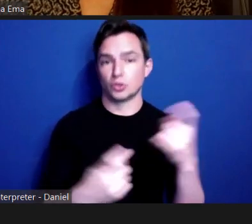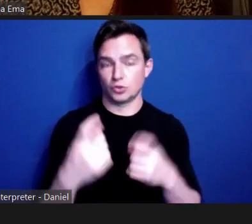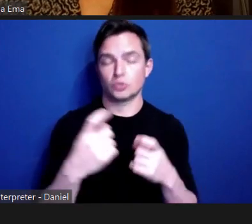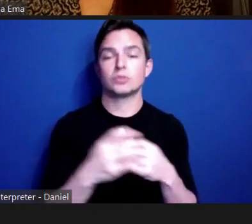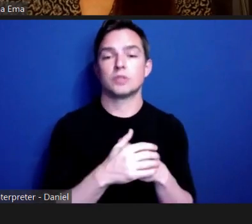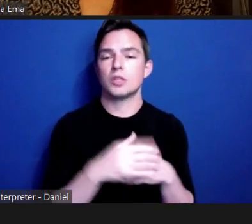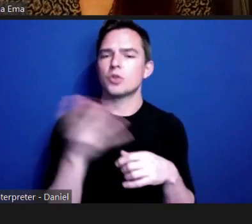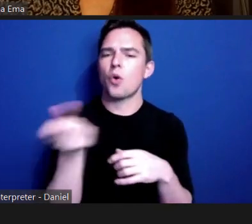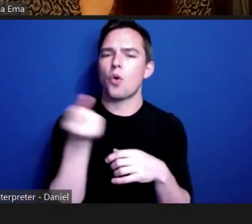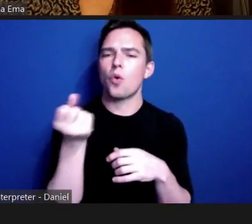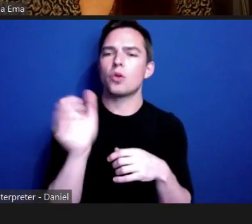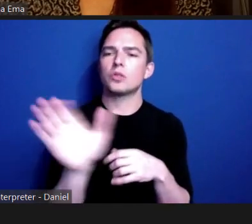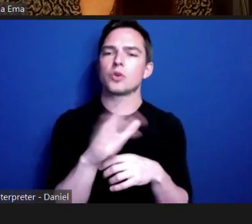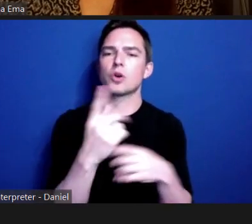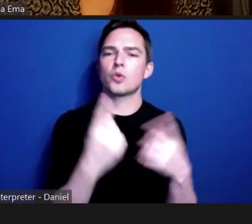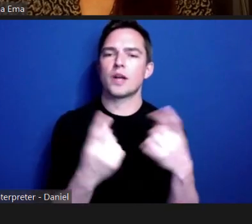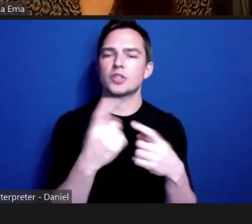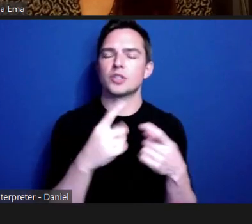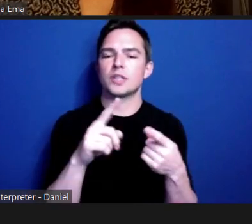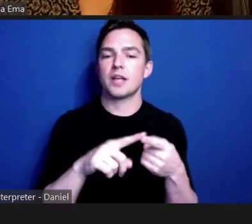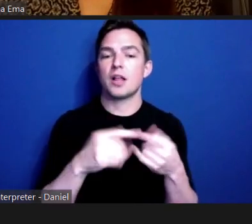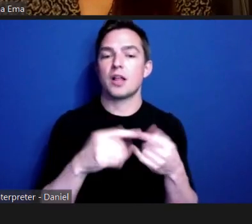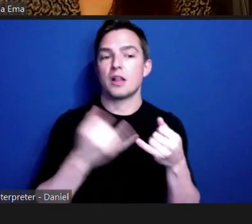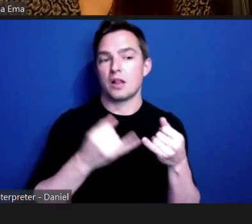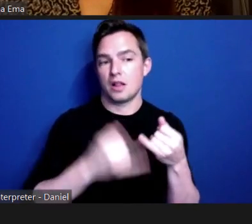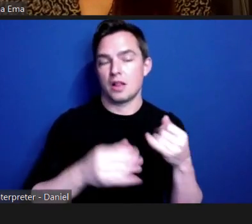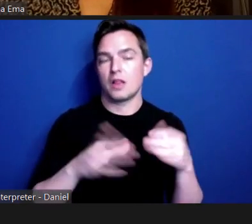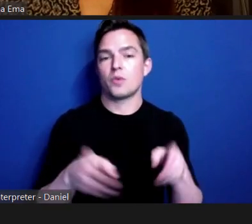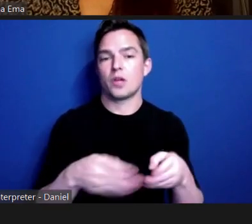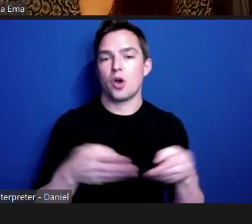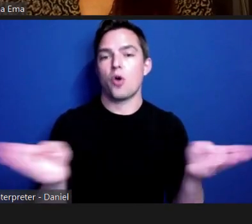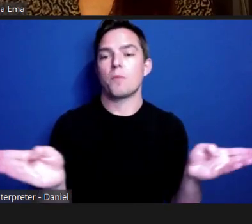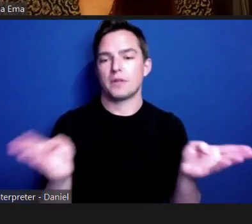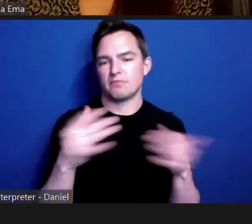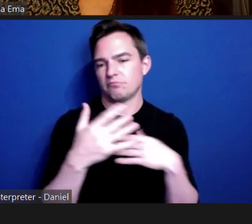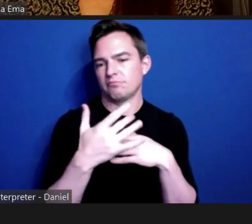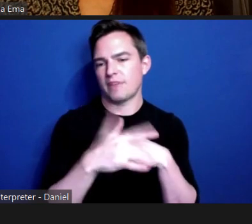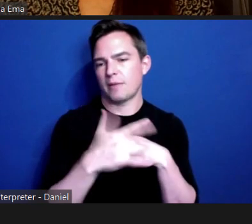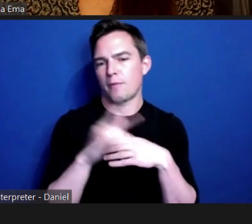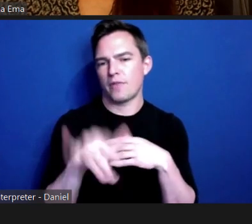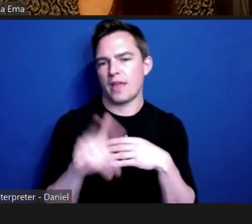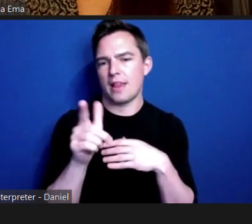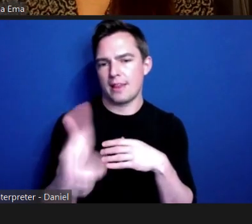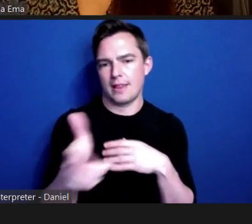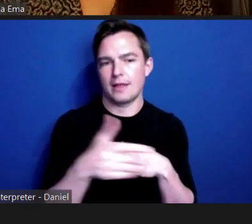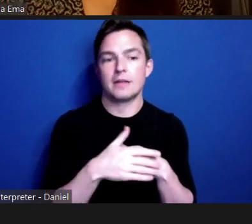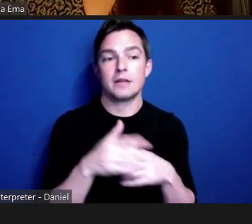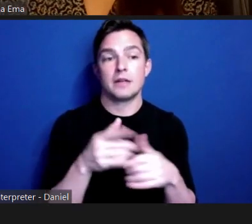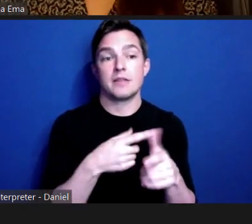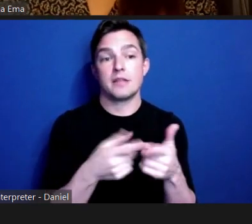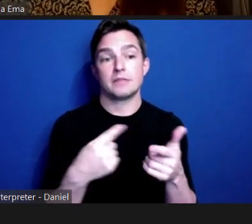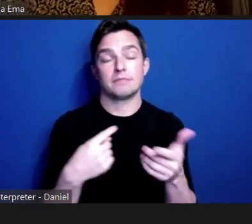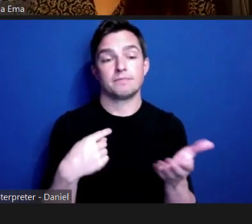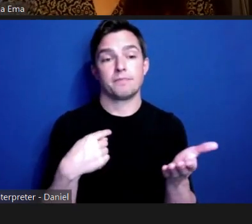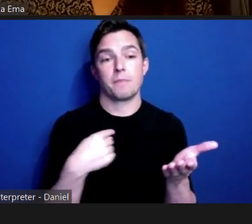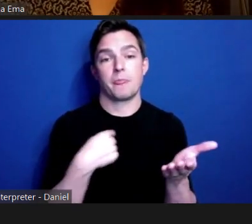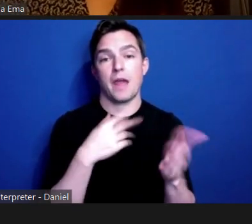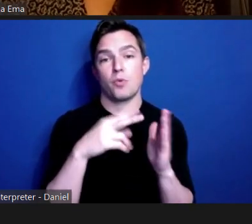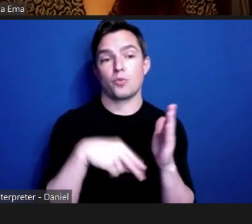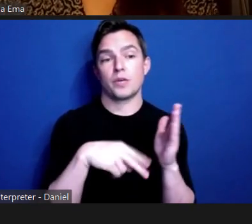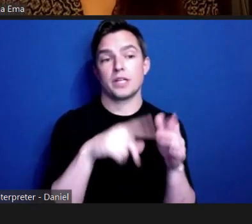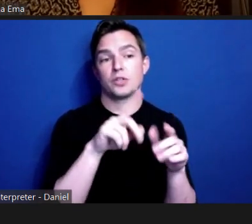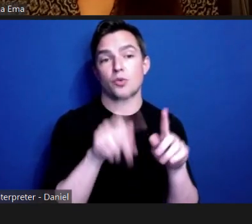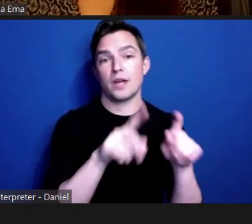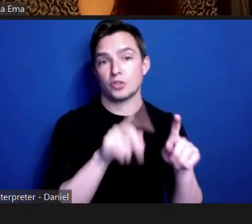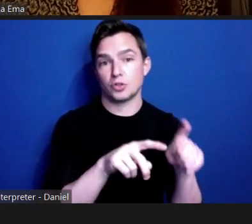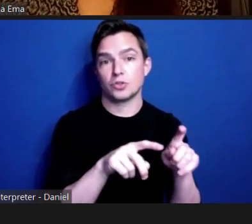your questions until we open up the floor for that. And then I will read the questions so